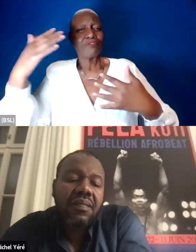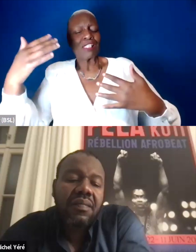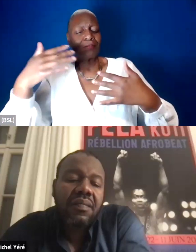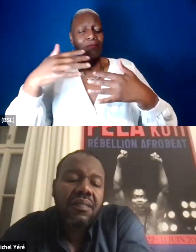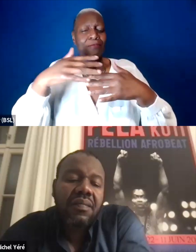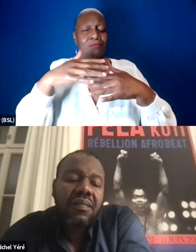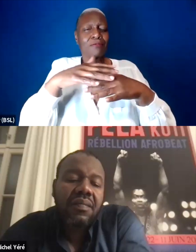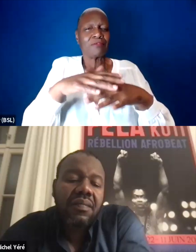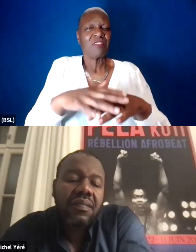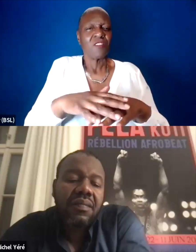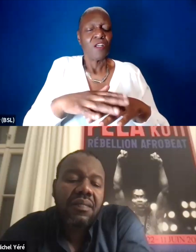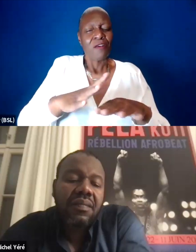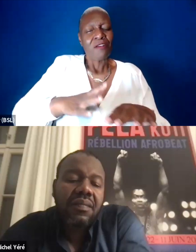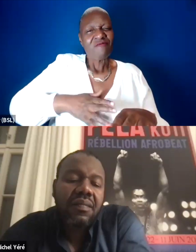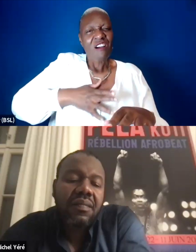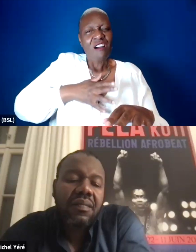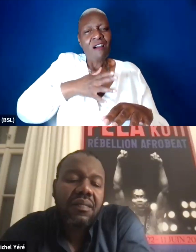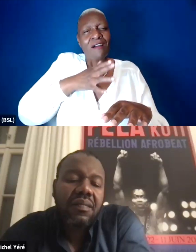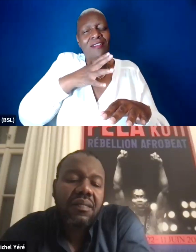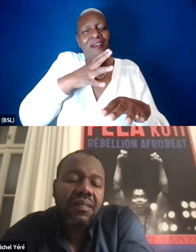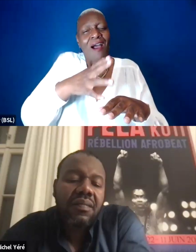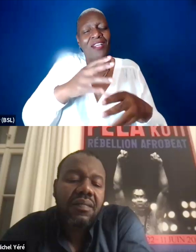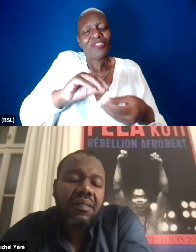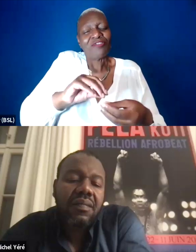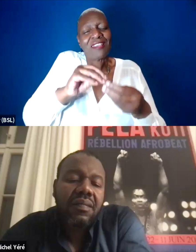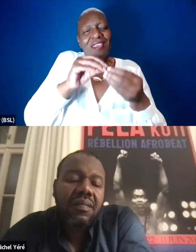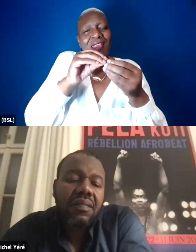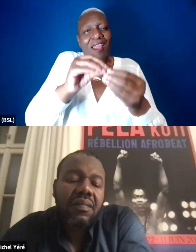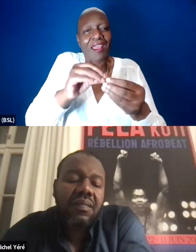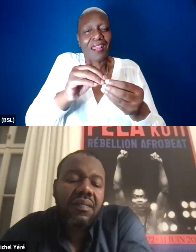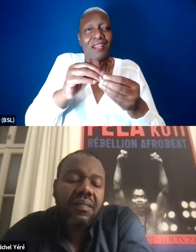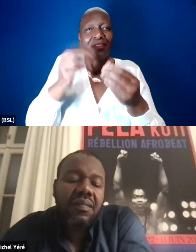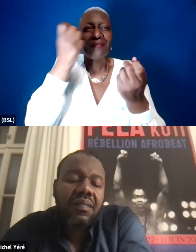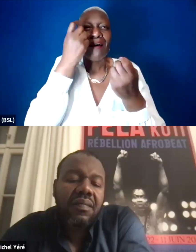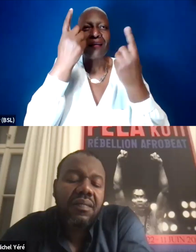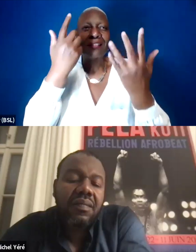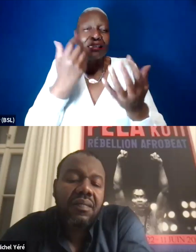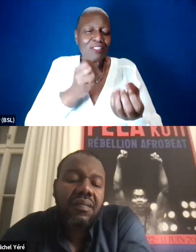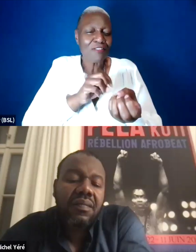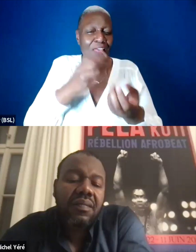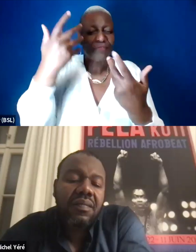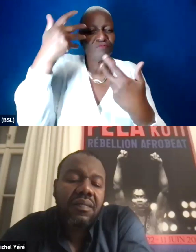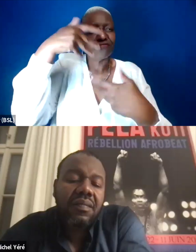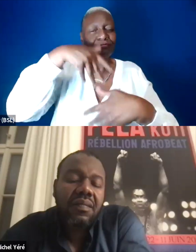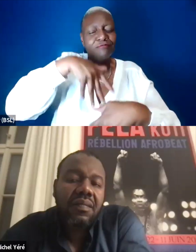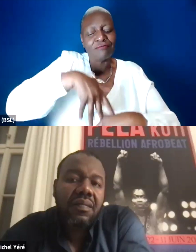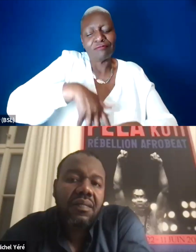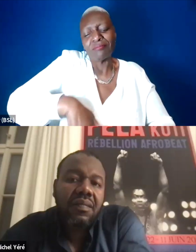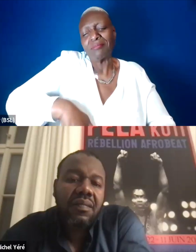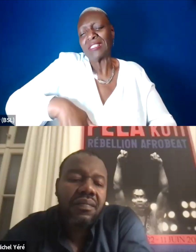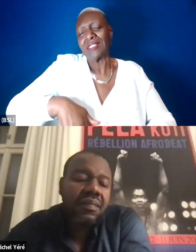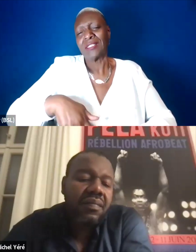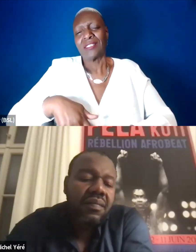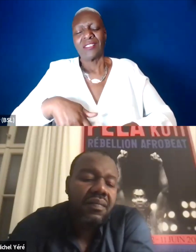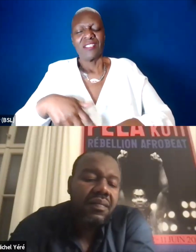of hate, I prepare a tart serum that flows like blood through all the veins of my body and soul.